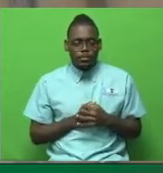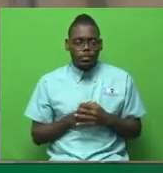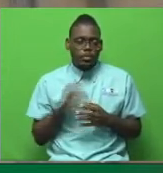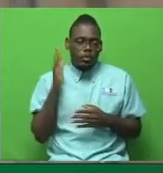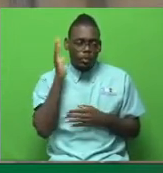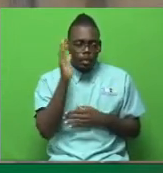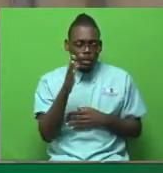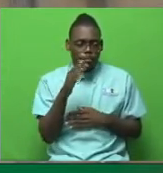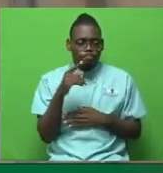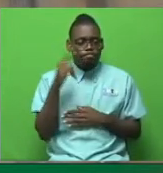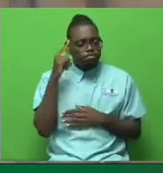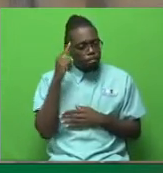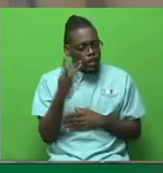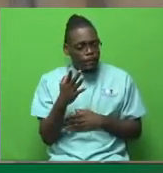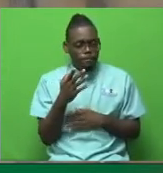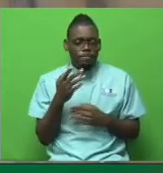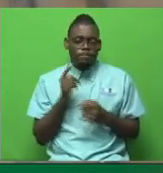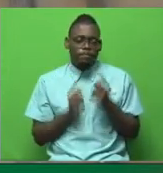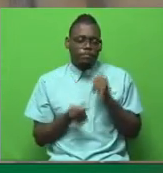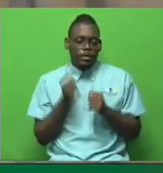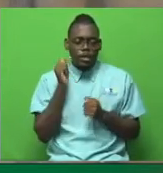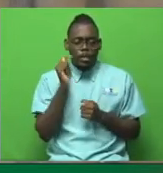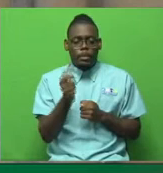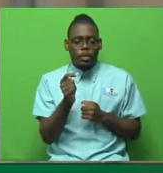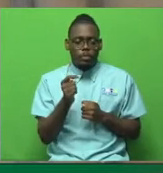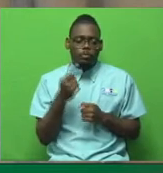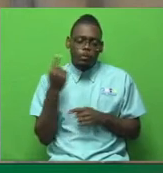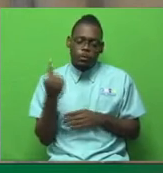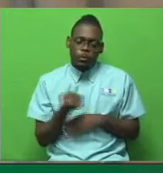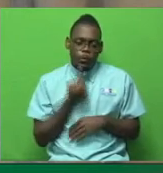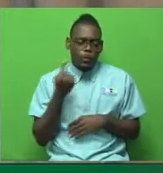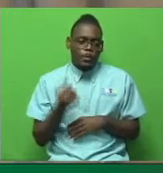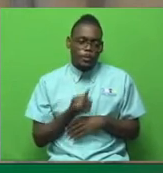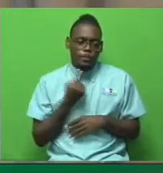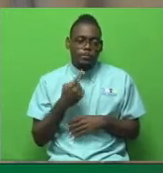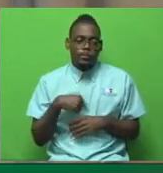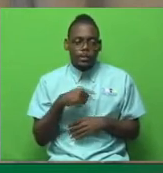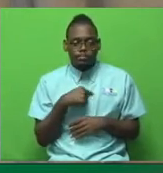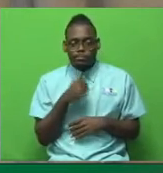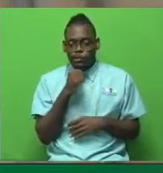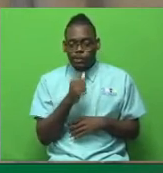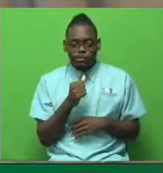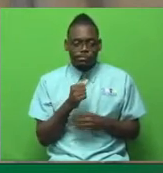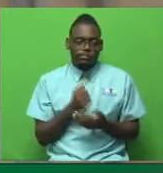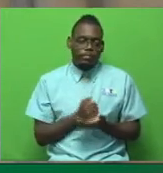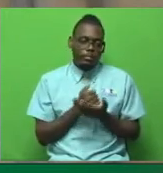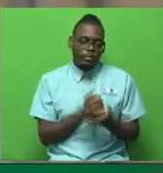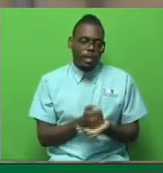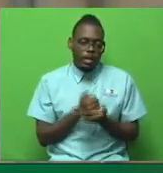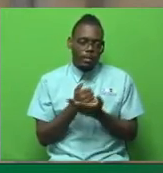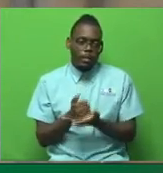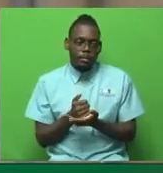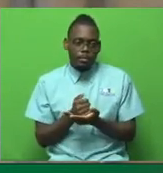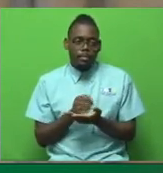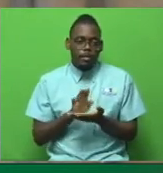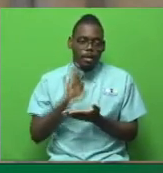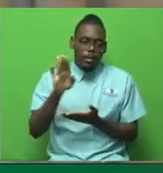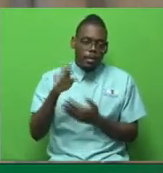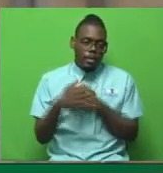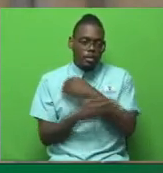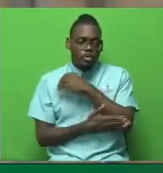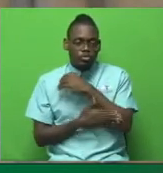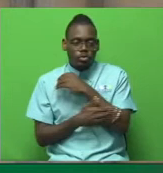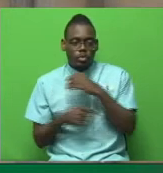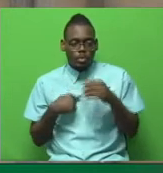on its own that we don't rely on the outside rule for anything that we are totally self-sufficient